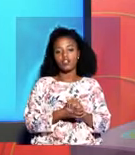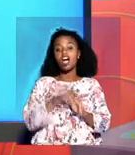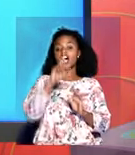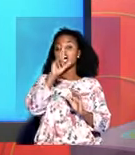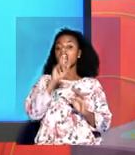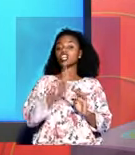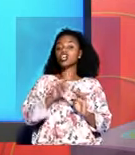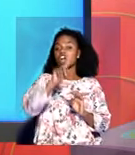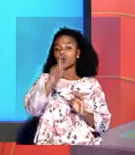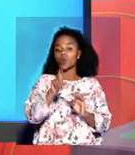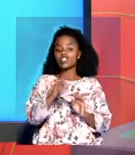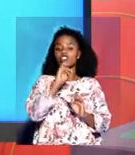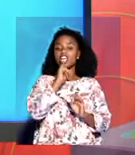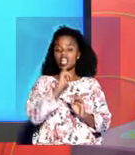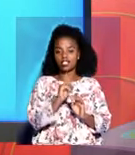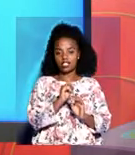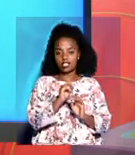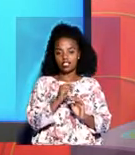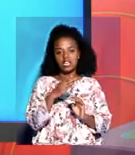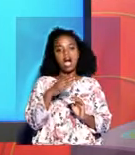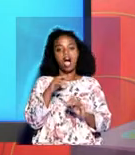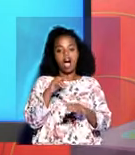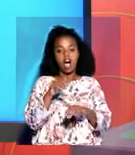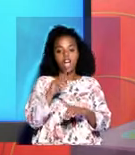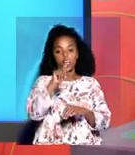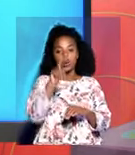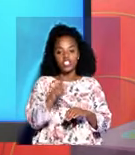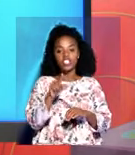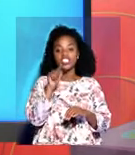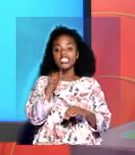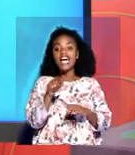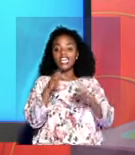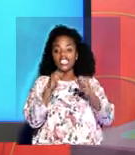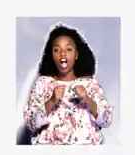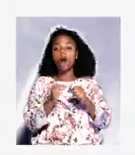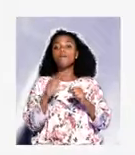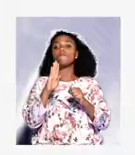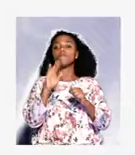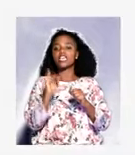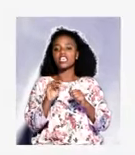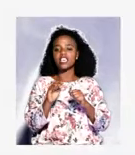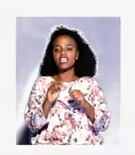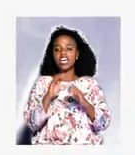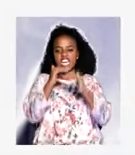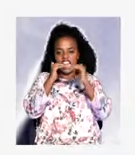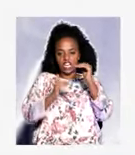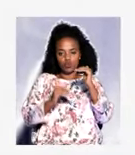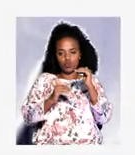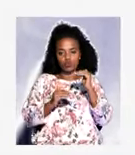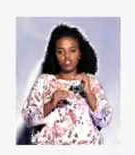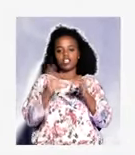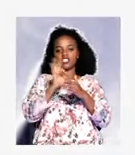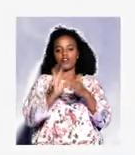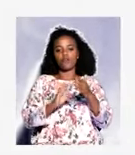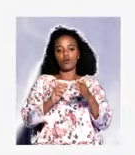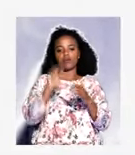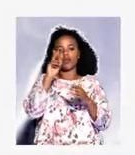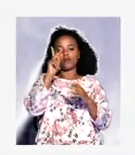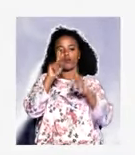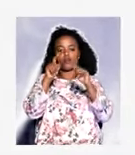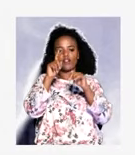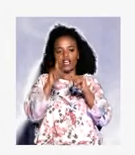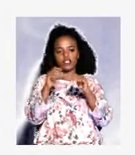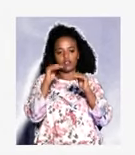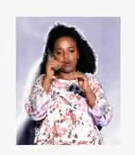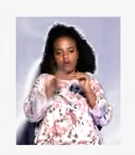A rational equation is an equation that can be reduced to the form p of x over q of x equal